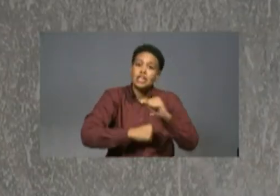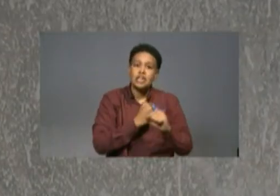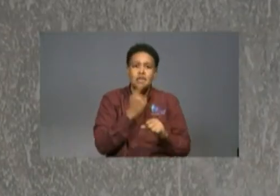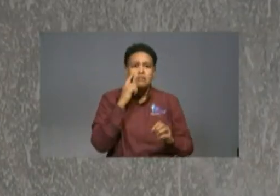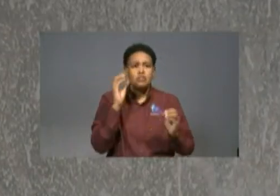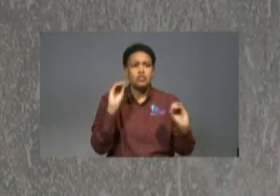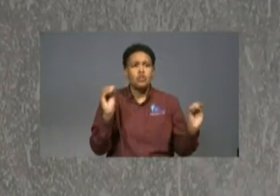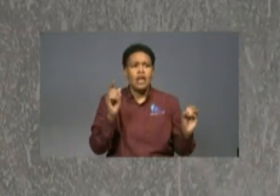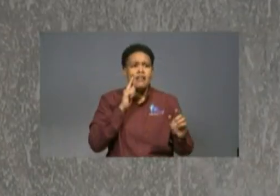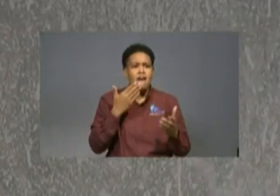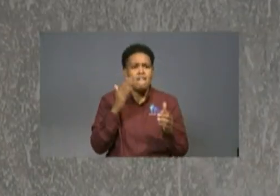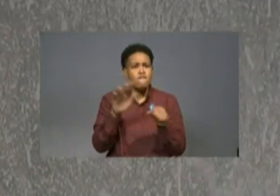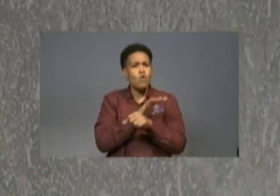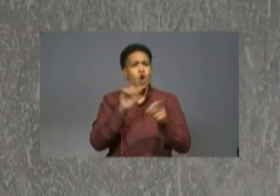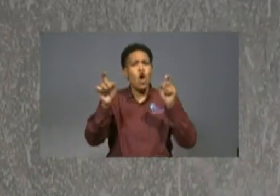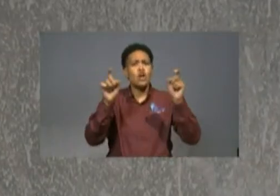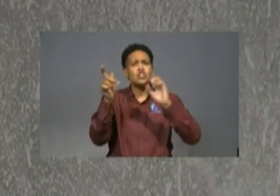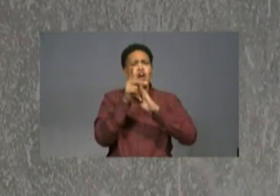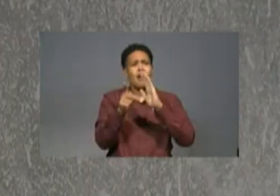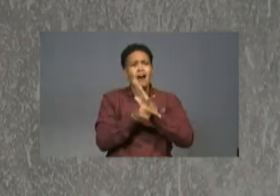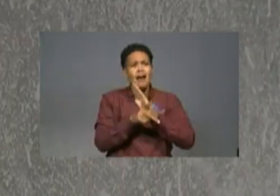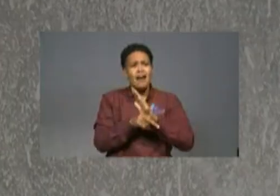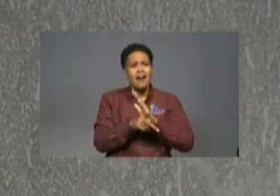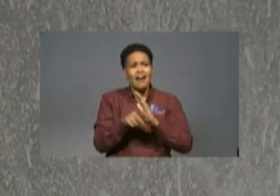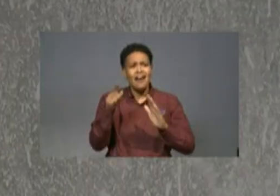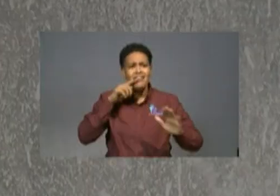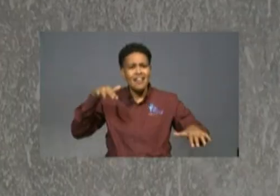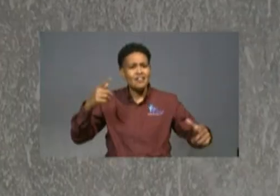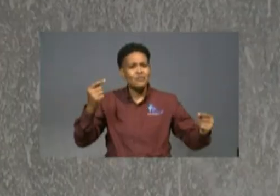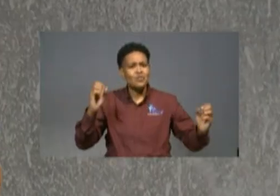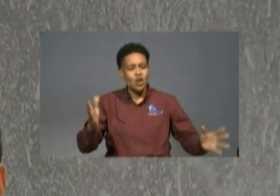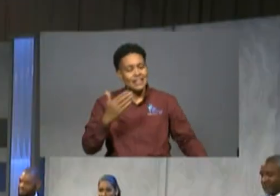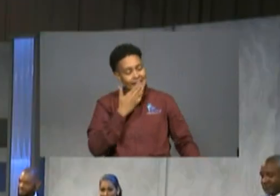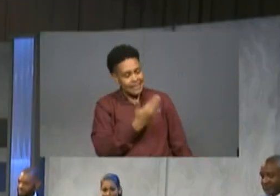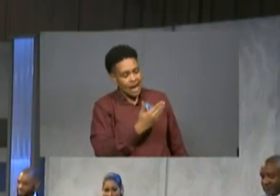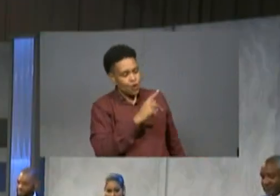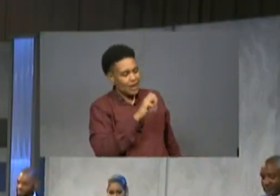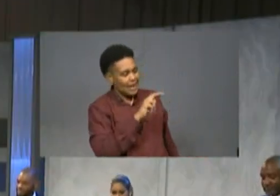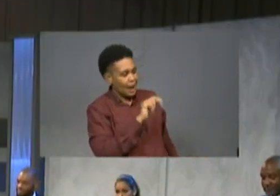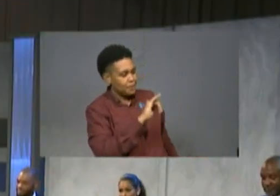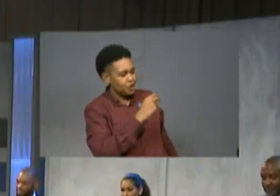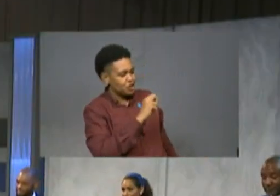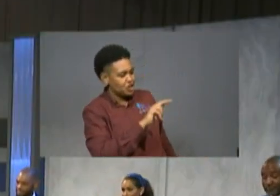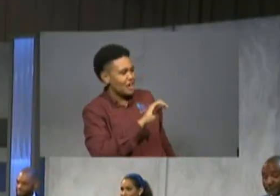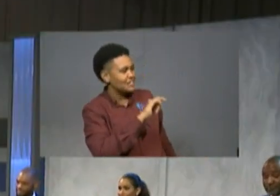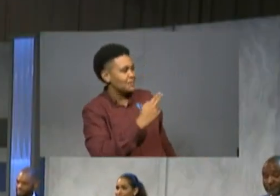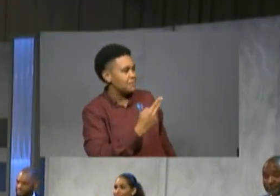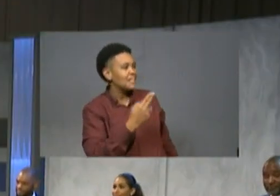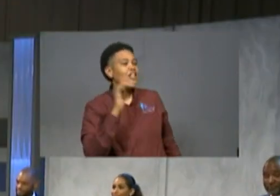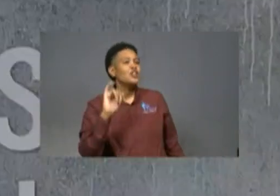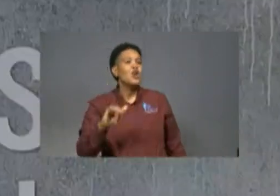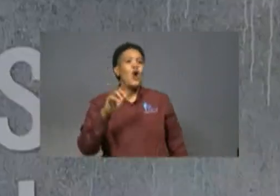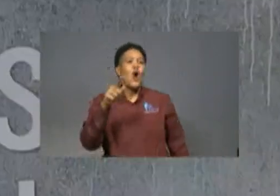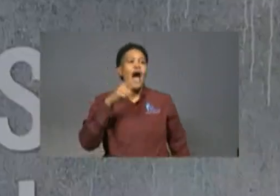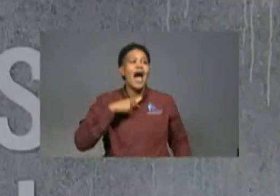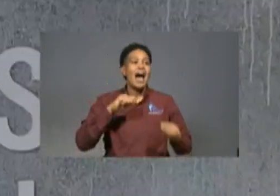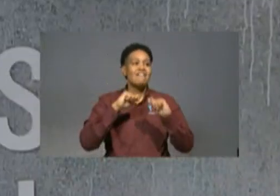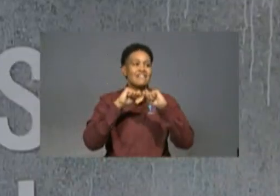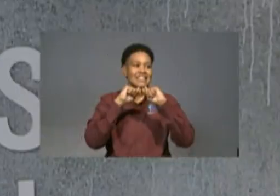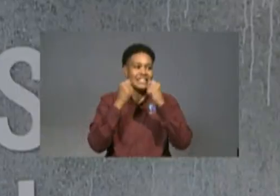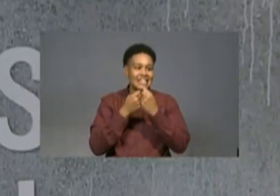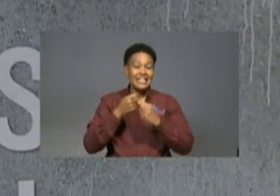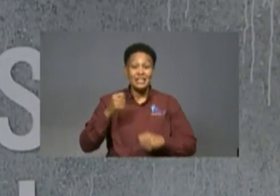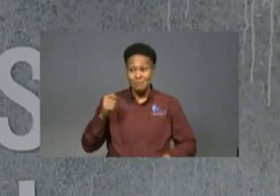they had full control over policy and the world was in boom. Ms. Kamina Johnson-Smith. Natalie now has a question for Team